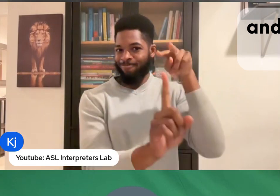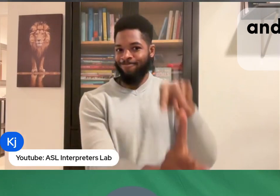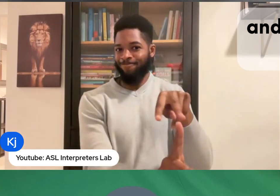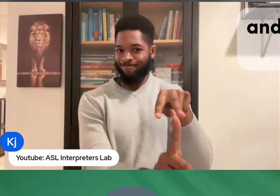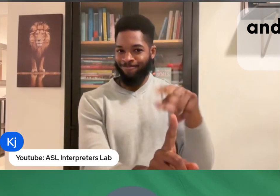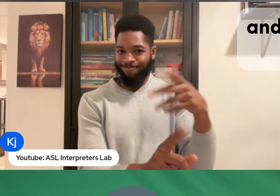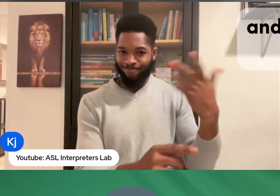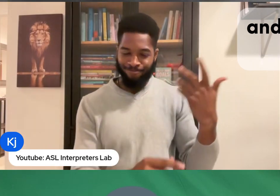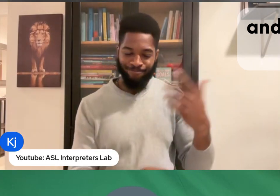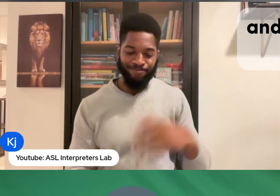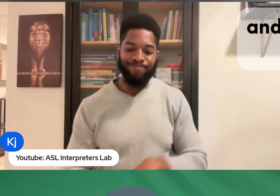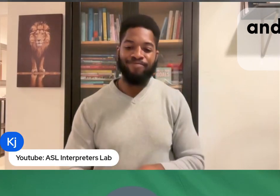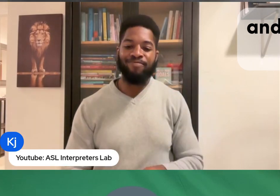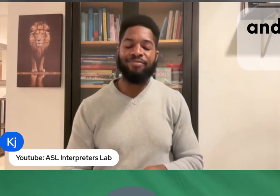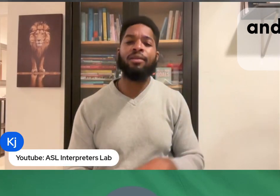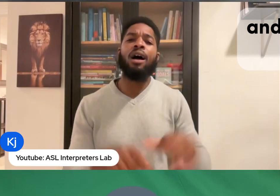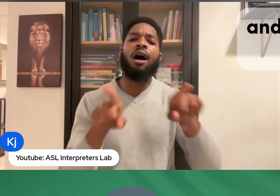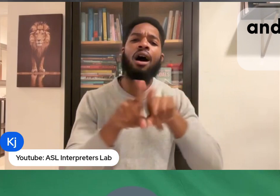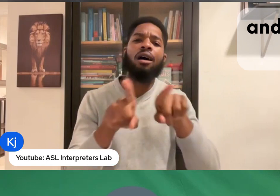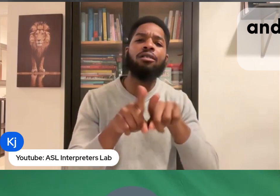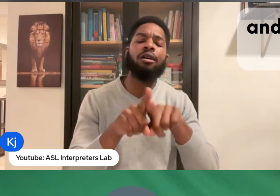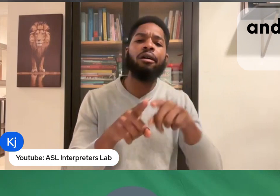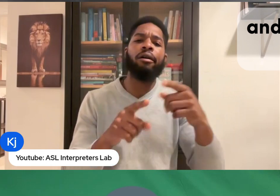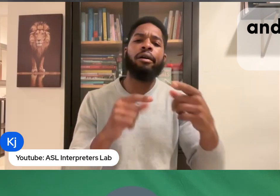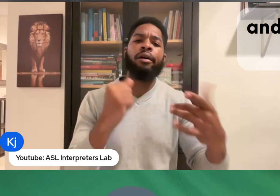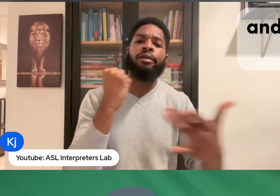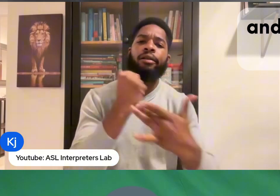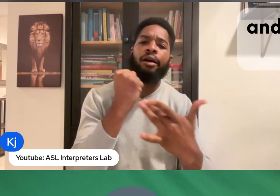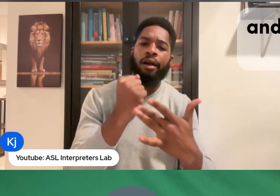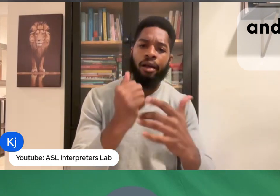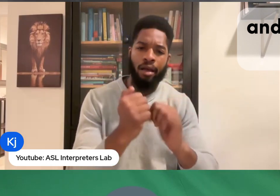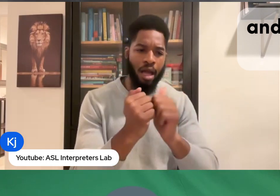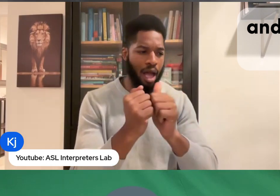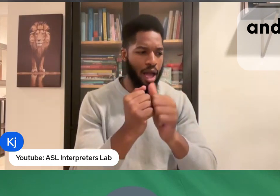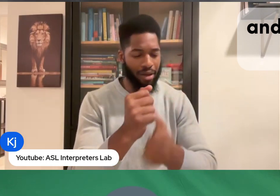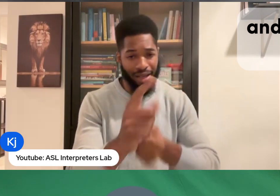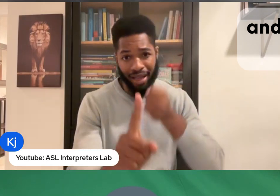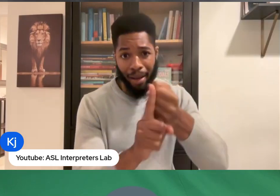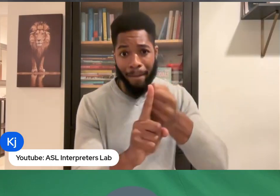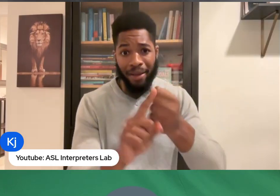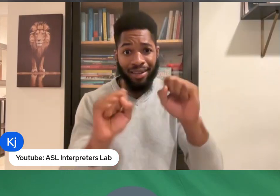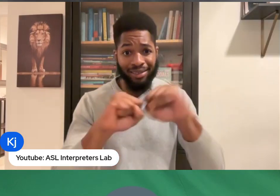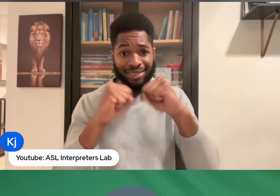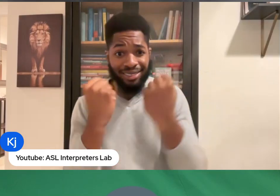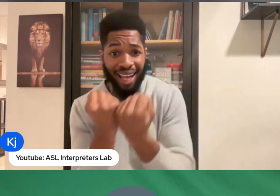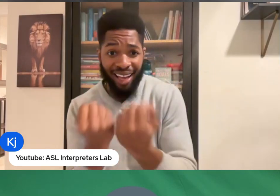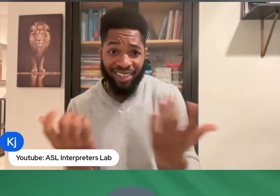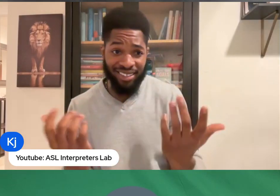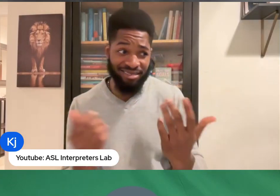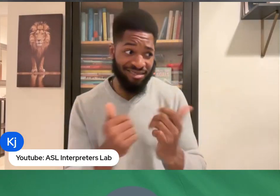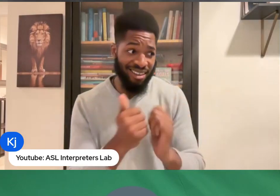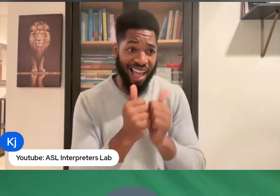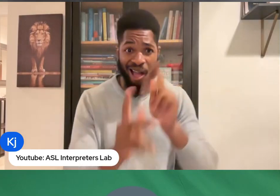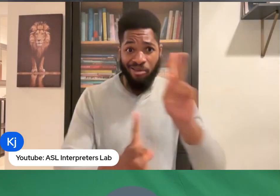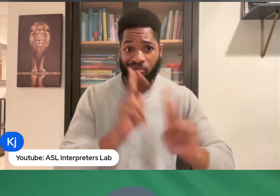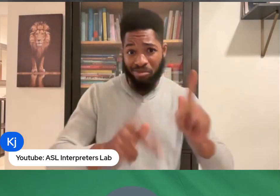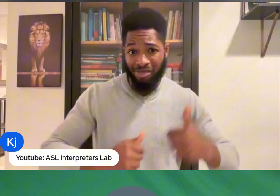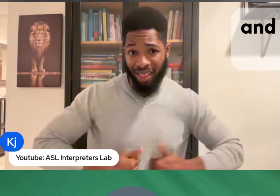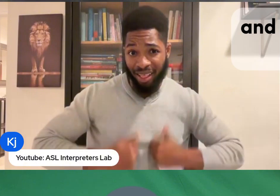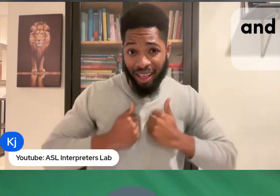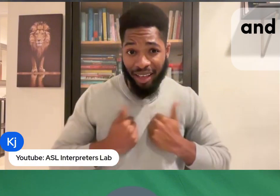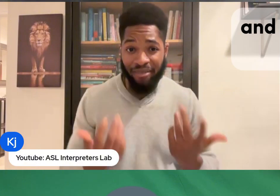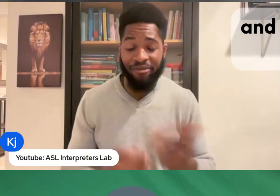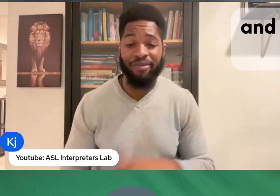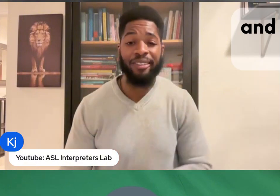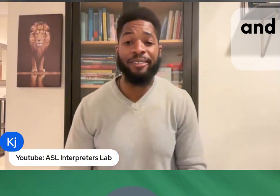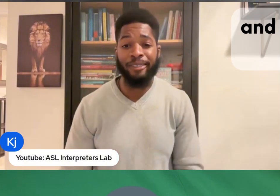And also the impacts it has on our society and, frankly, our way of life. Uh, and